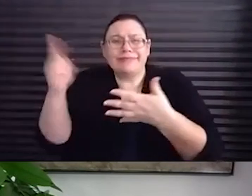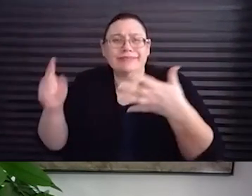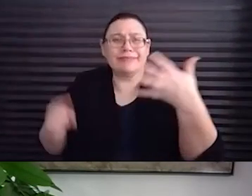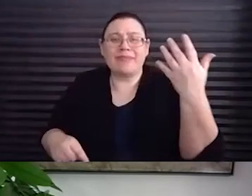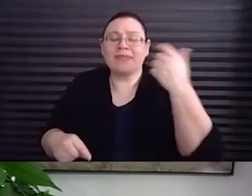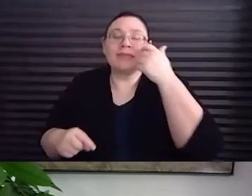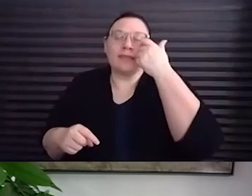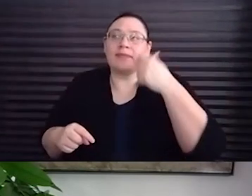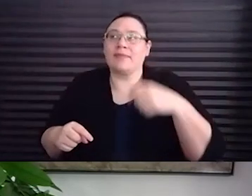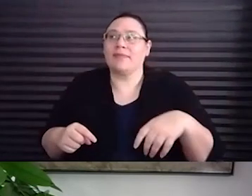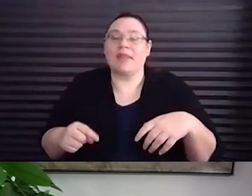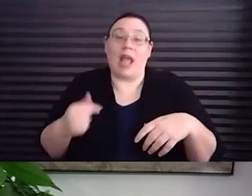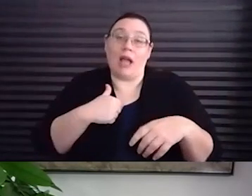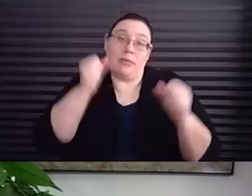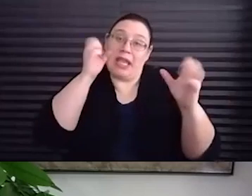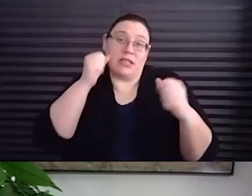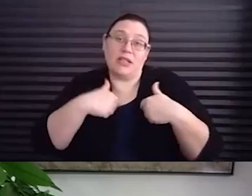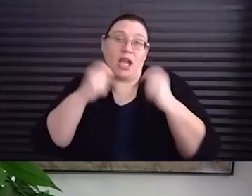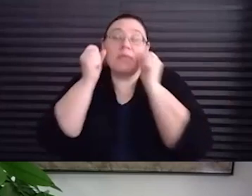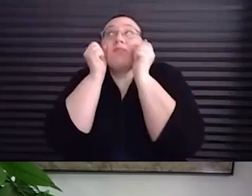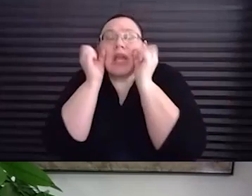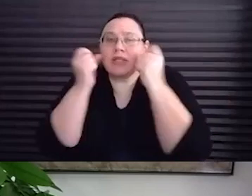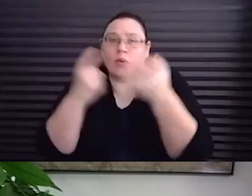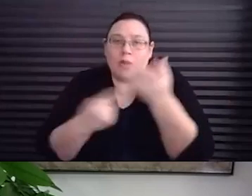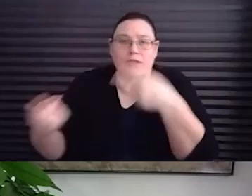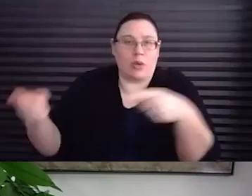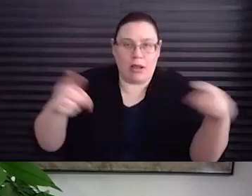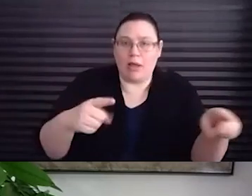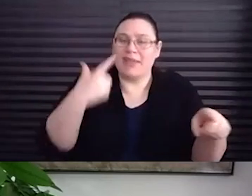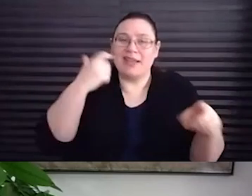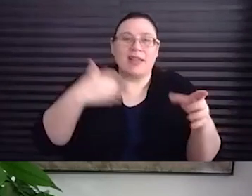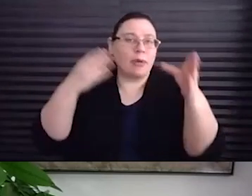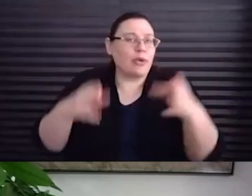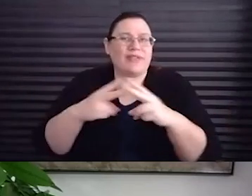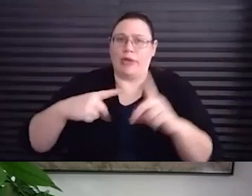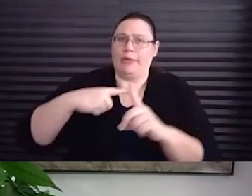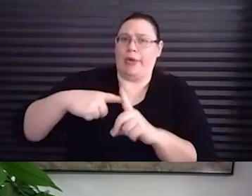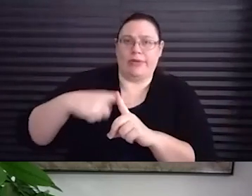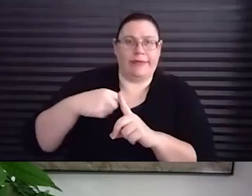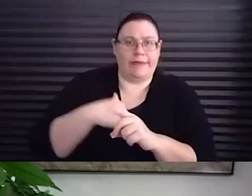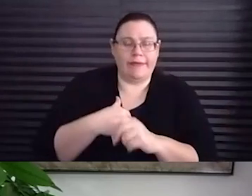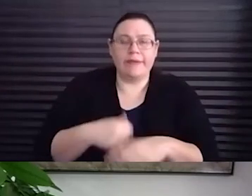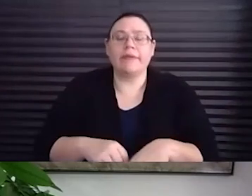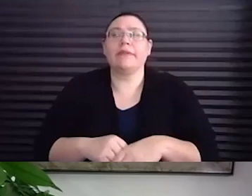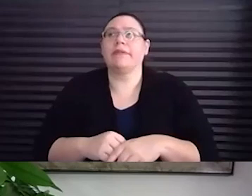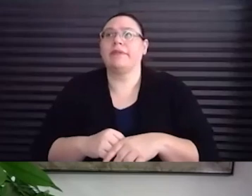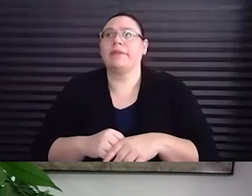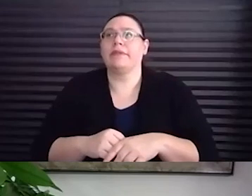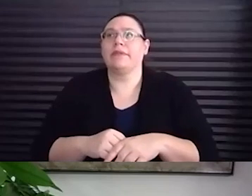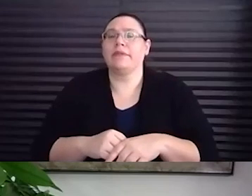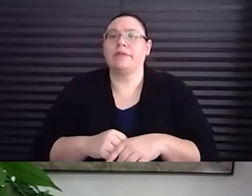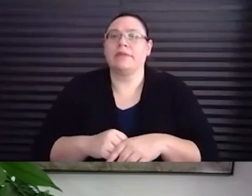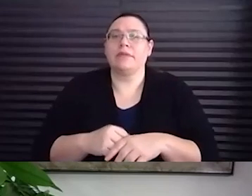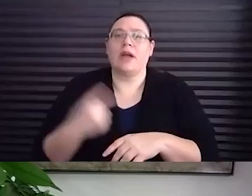I think I'm amazed. I'm amazed by what is going on because I'm also someone very positive. But I always try